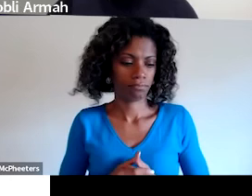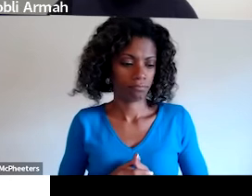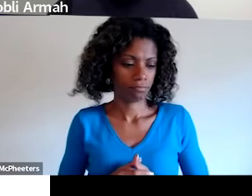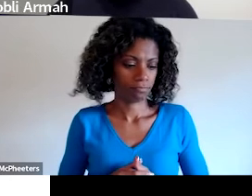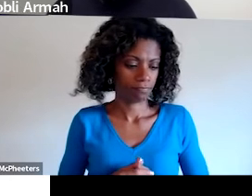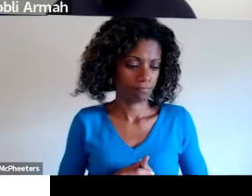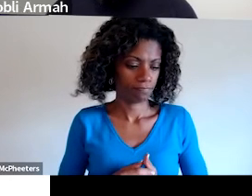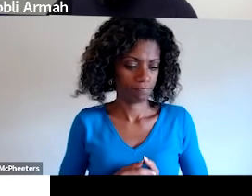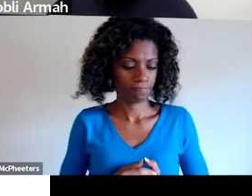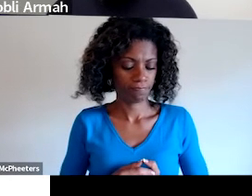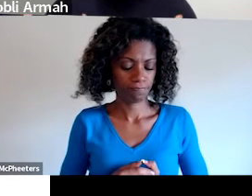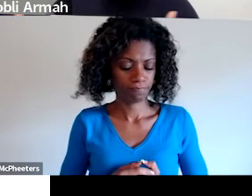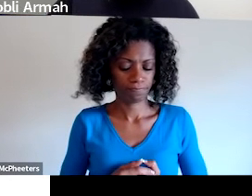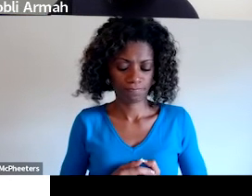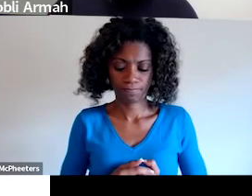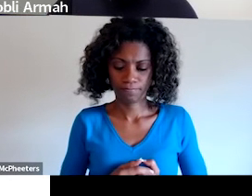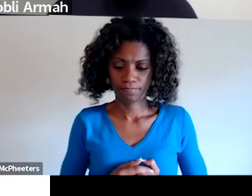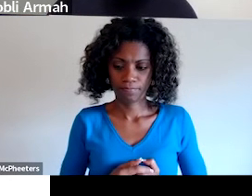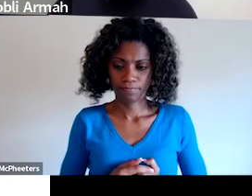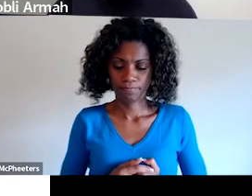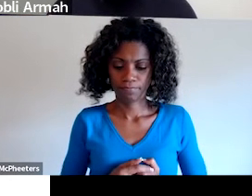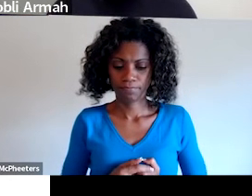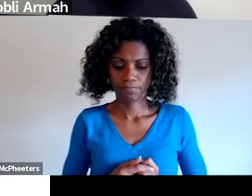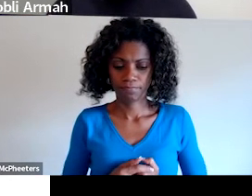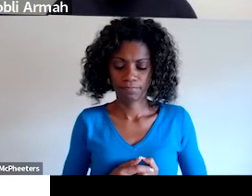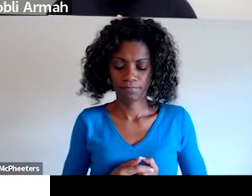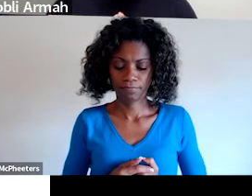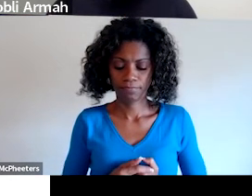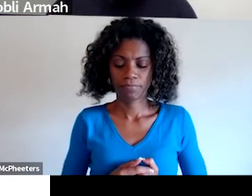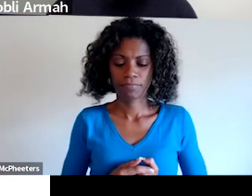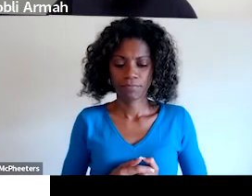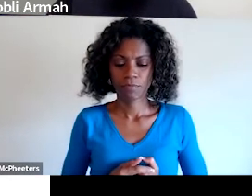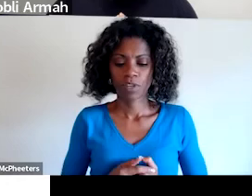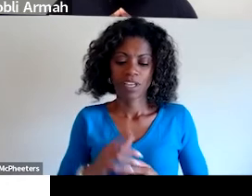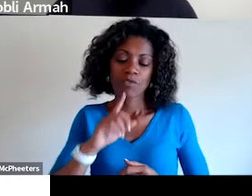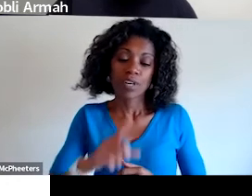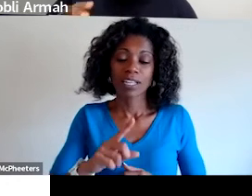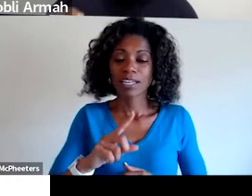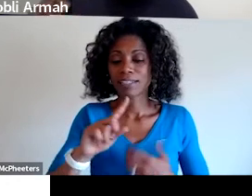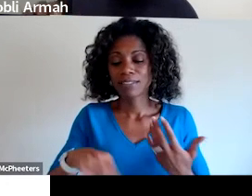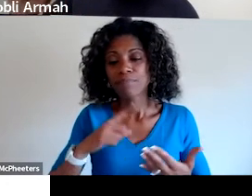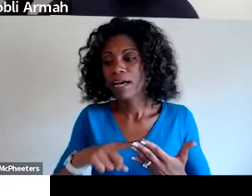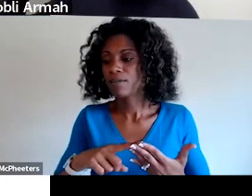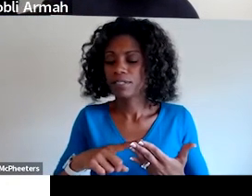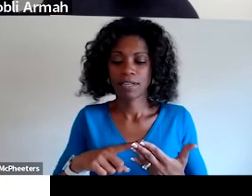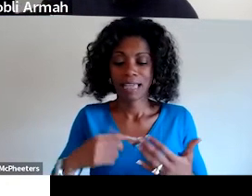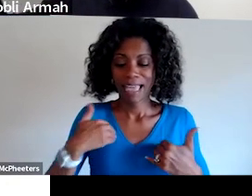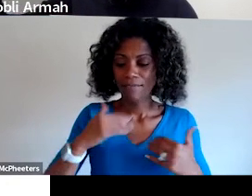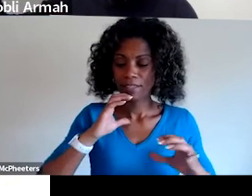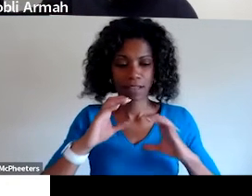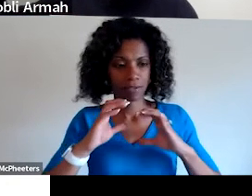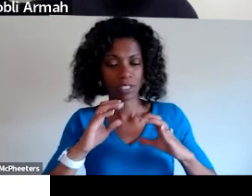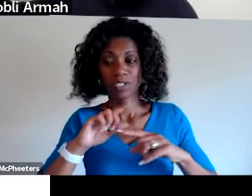do direct service work, and we have discourse on this all the time, but it's really about having a conversation about the